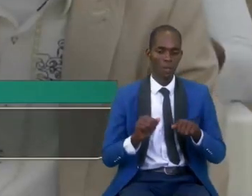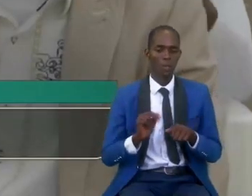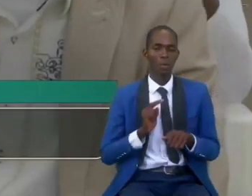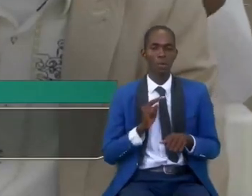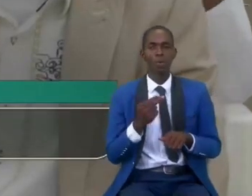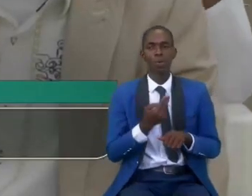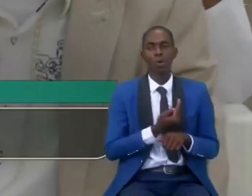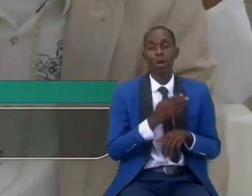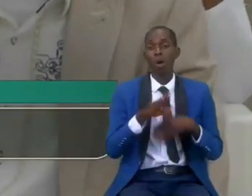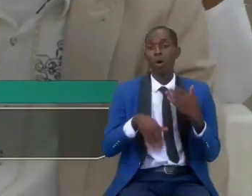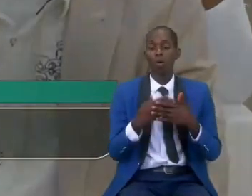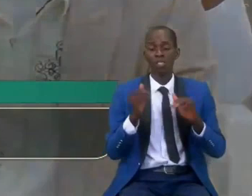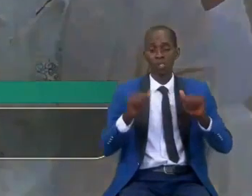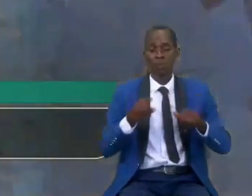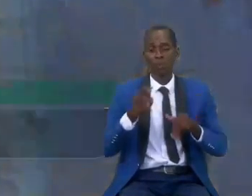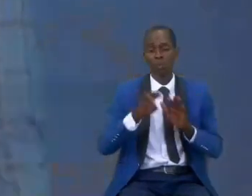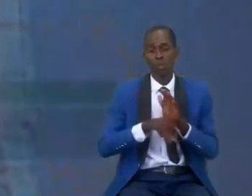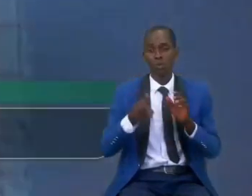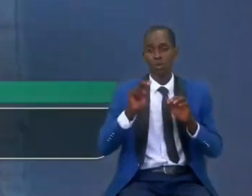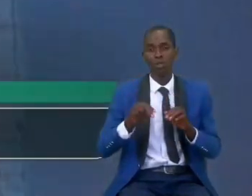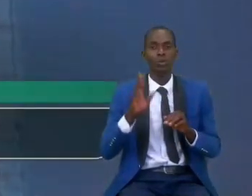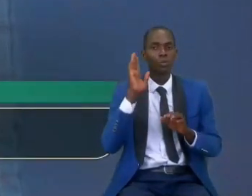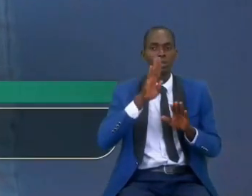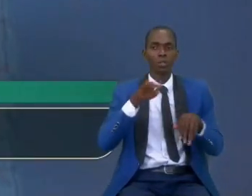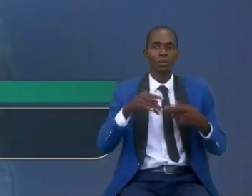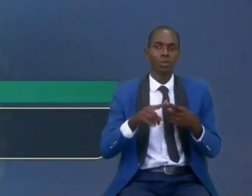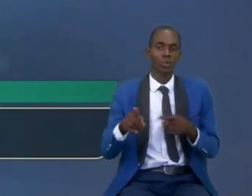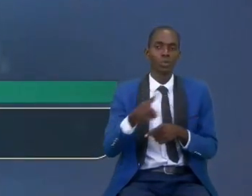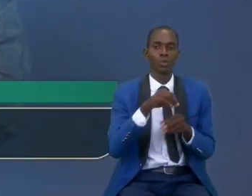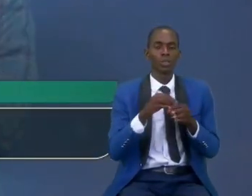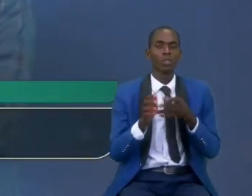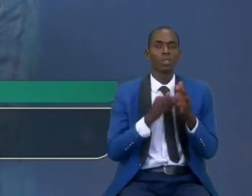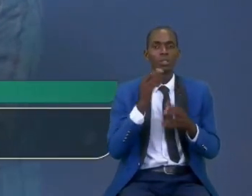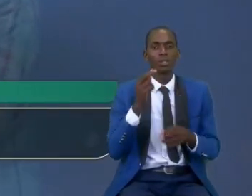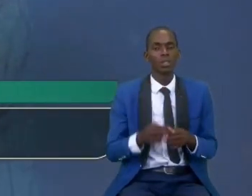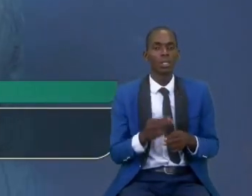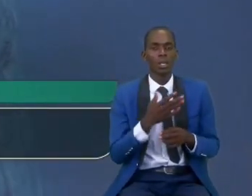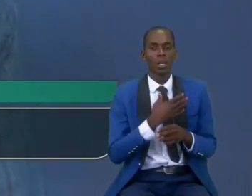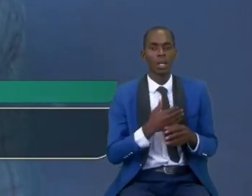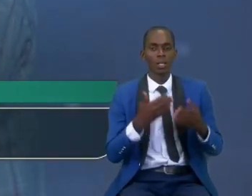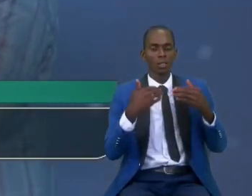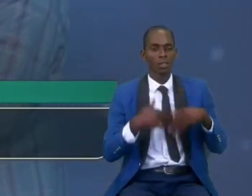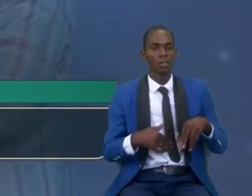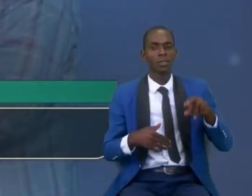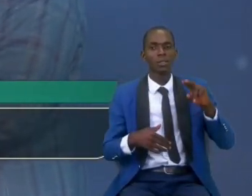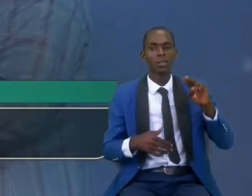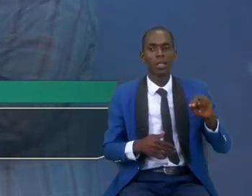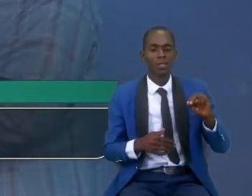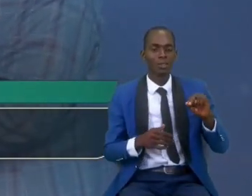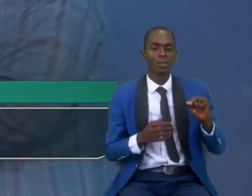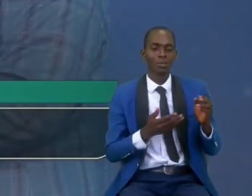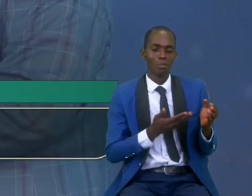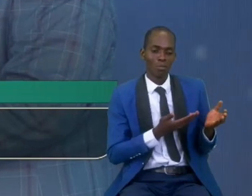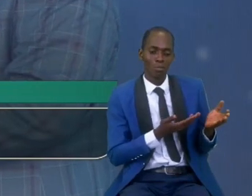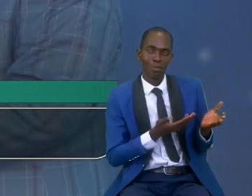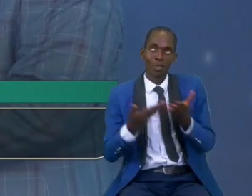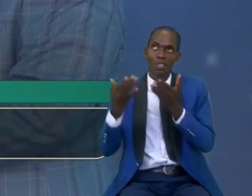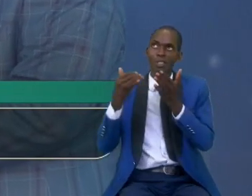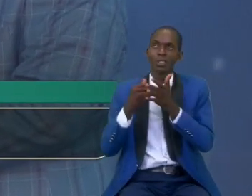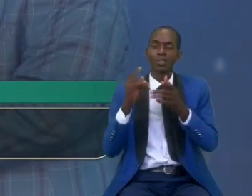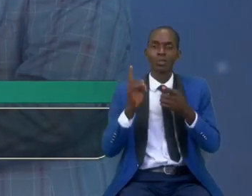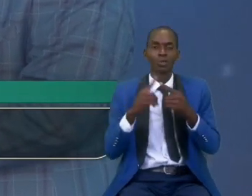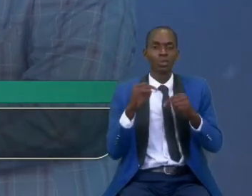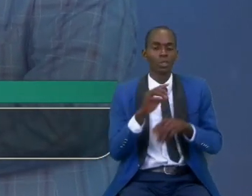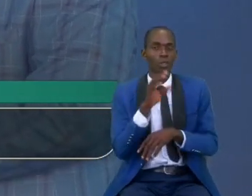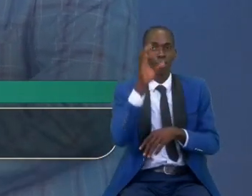name. And then N is nailing it to the cross. All your shame, he gathered that together, all your